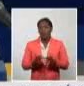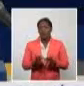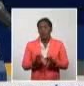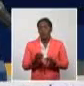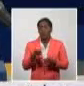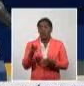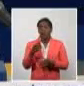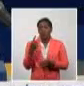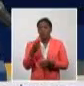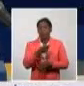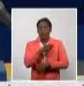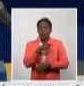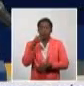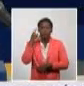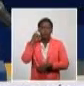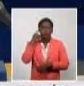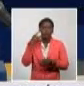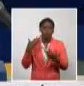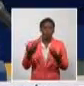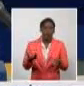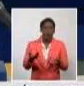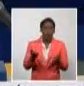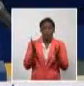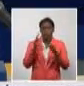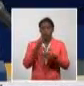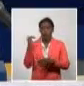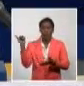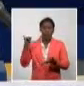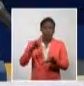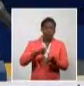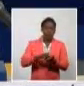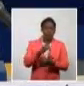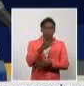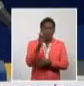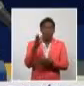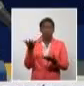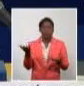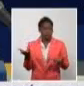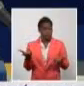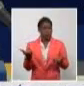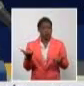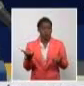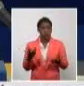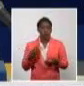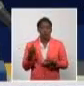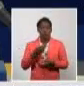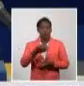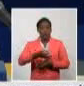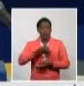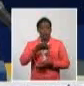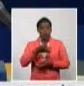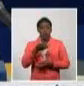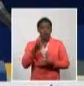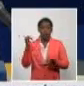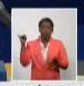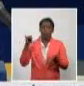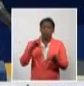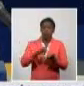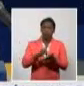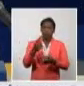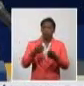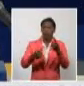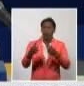to Cubans who have found themselves stranded abroad after the measures